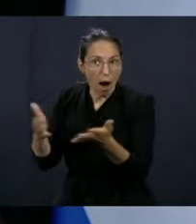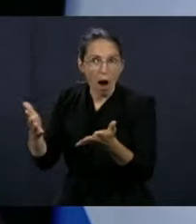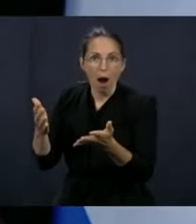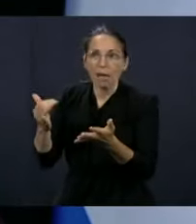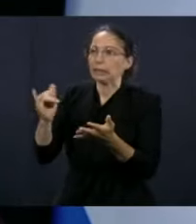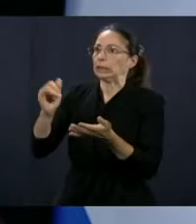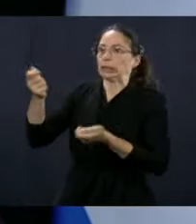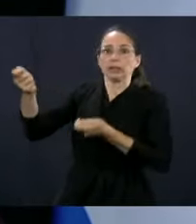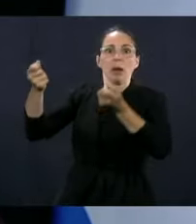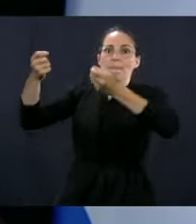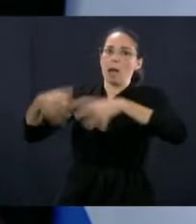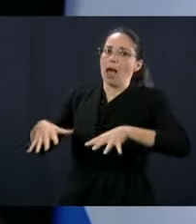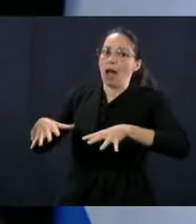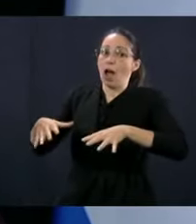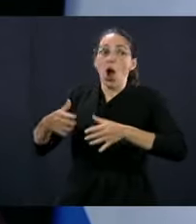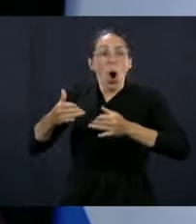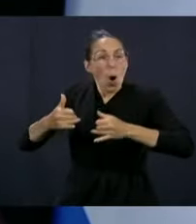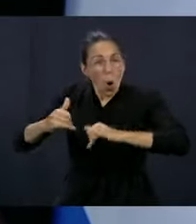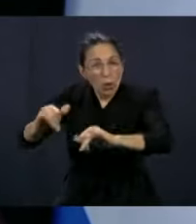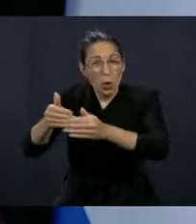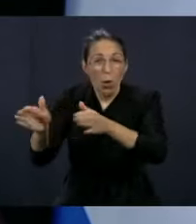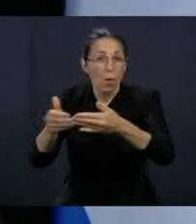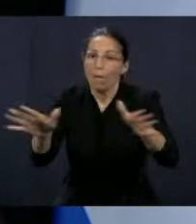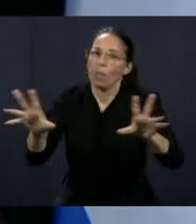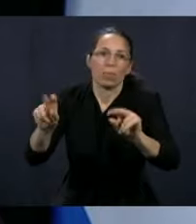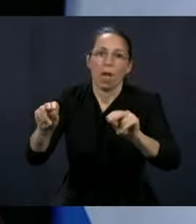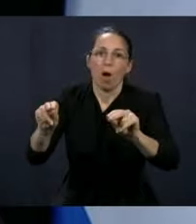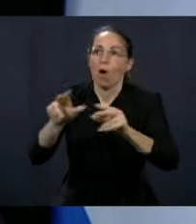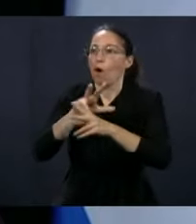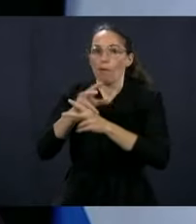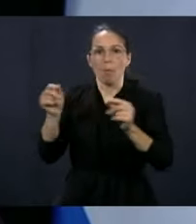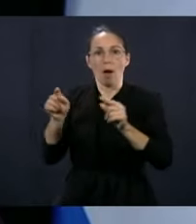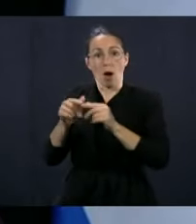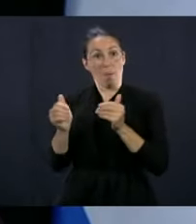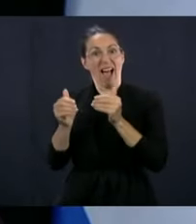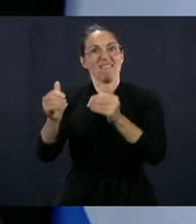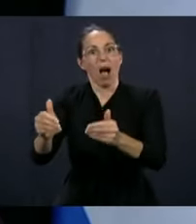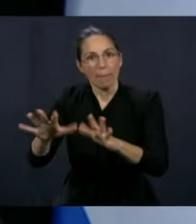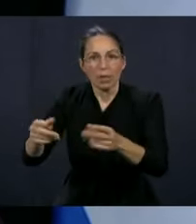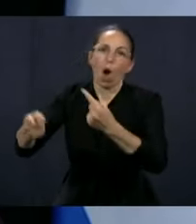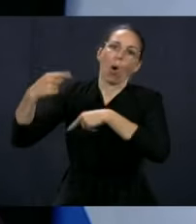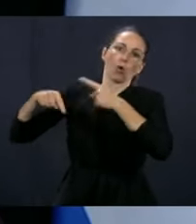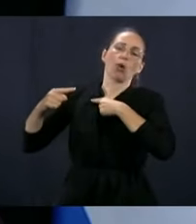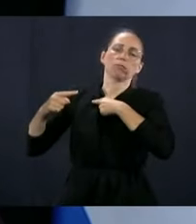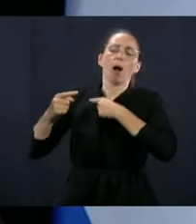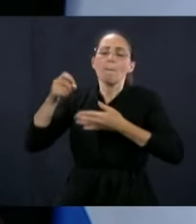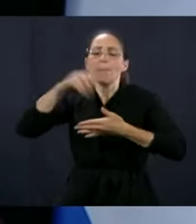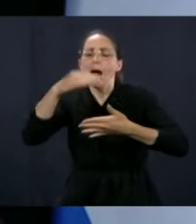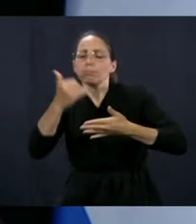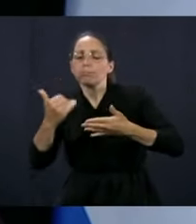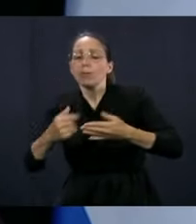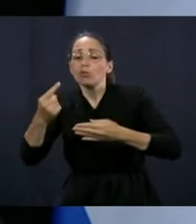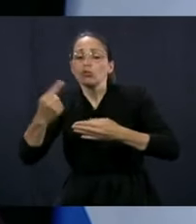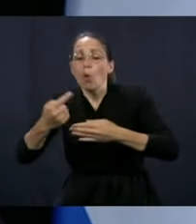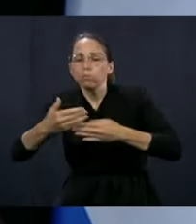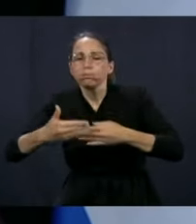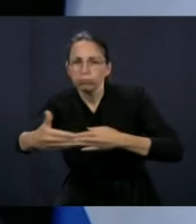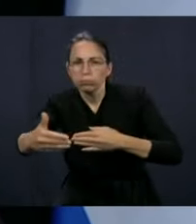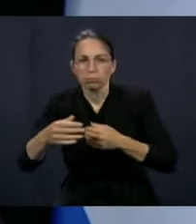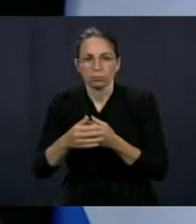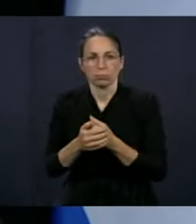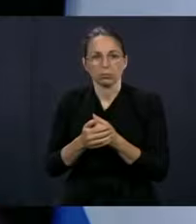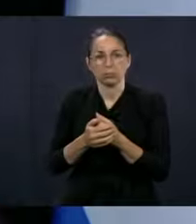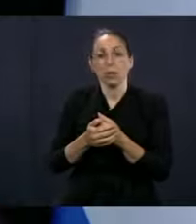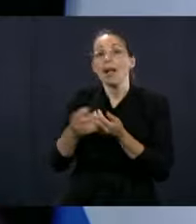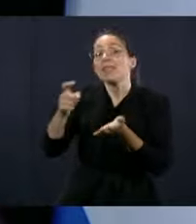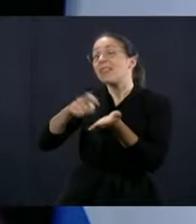outbreaks and we're losing control, you understand that we're not going to continue deconfinement. So over the next few days, we should be able to give you the plan. So